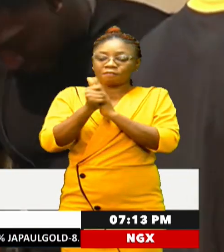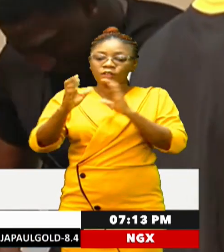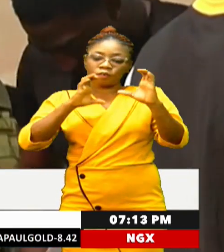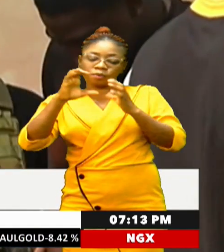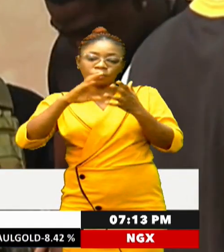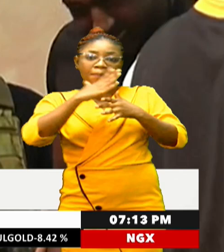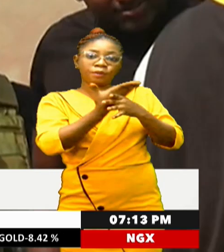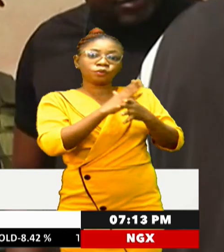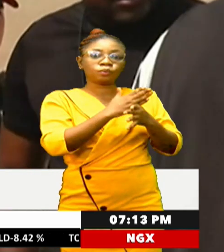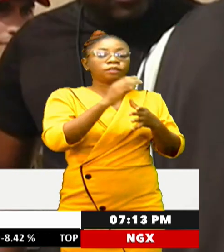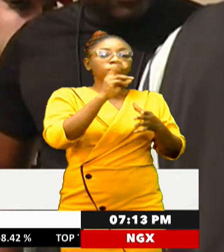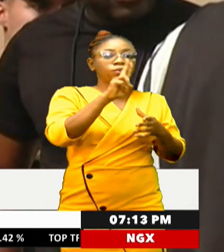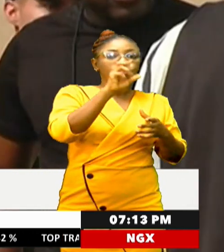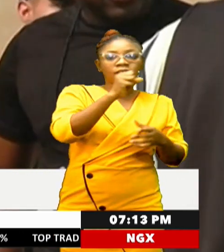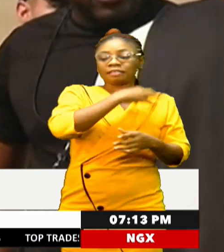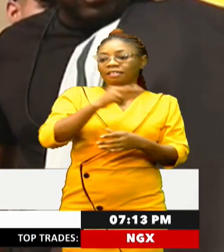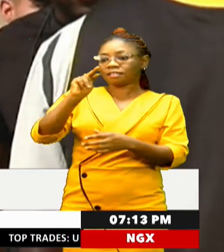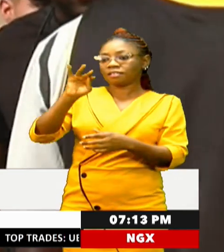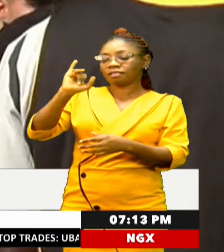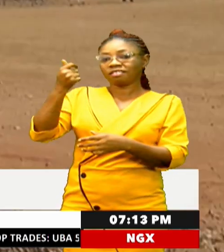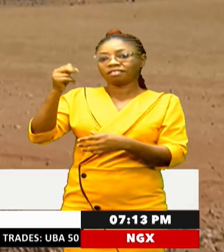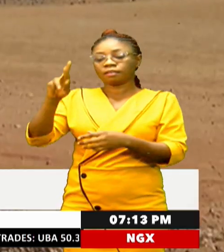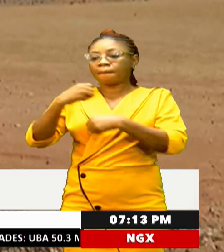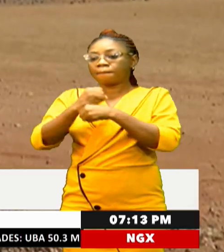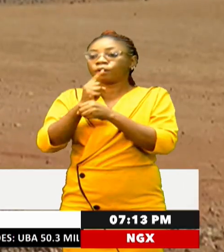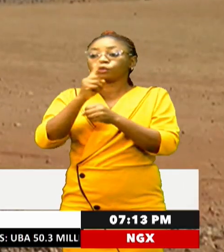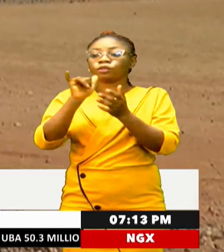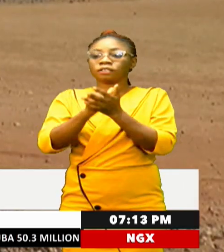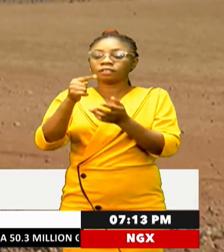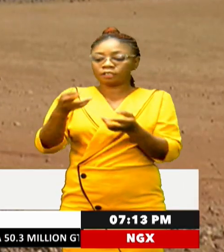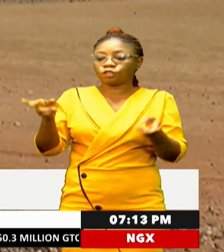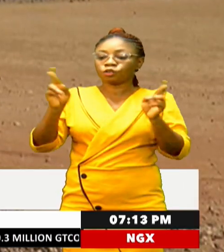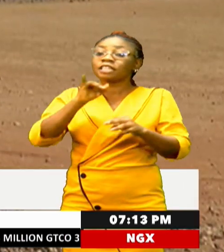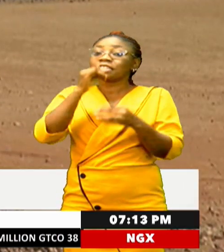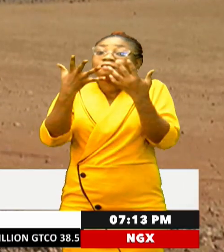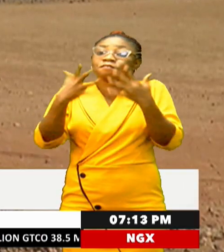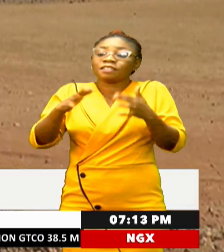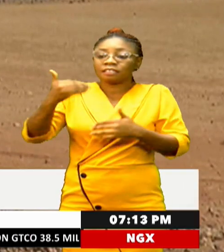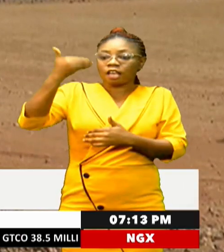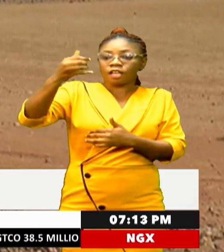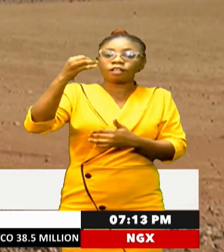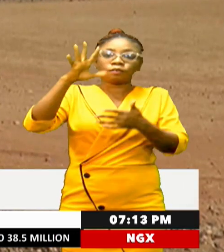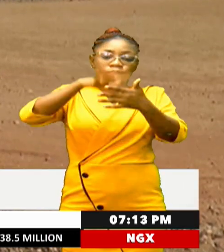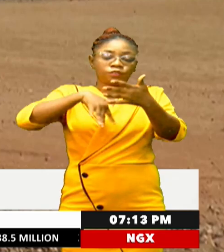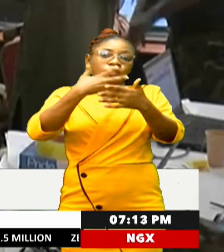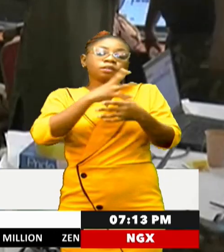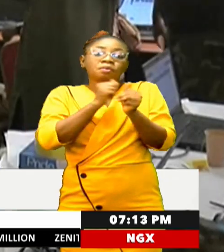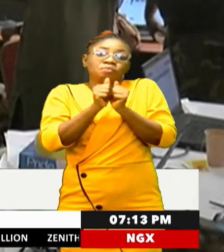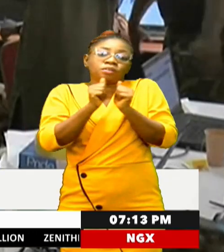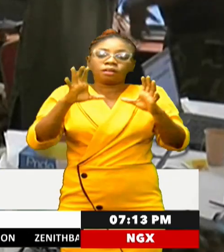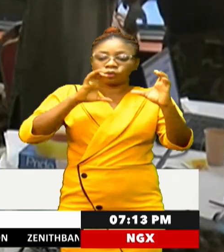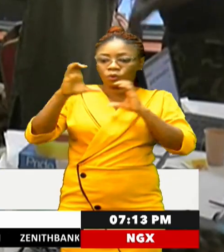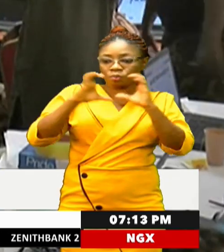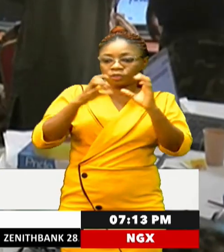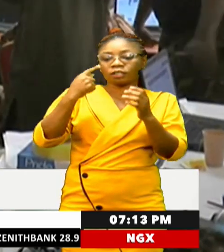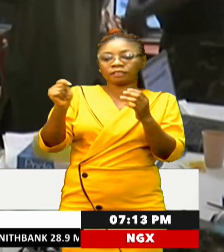and the Nigerian armed forces ensured that this turnover was finished ahead of schedule and without complications, the